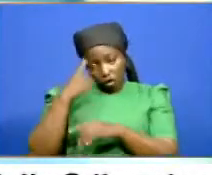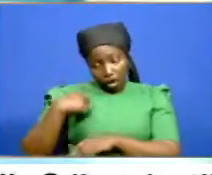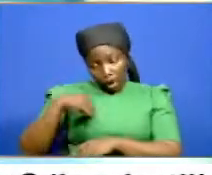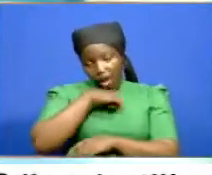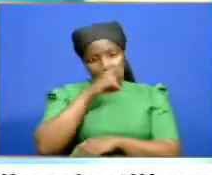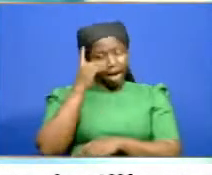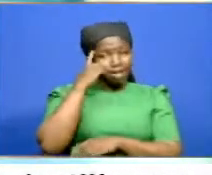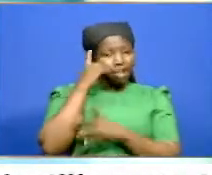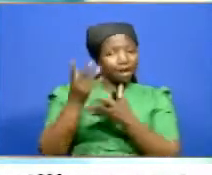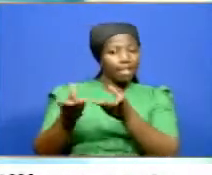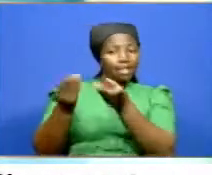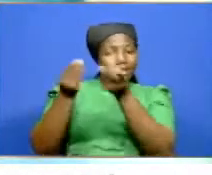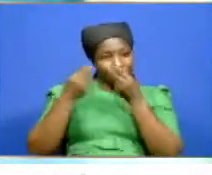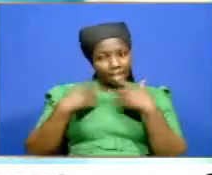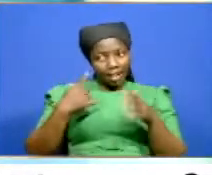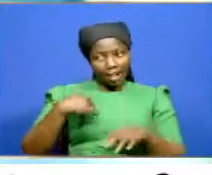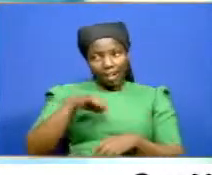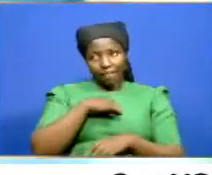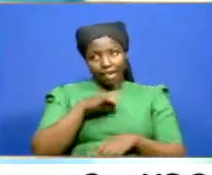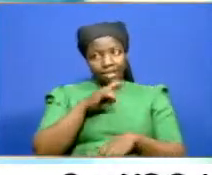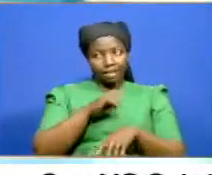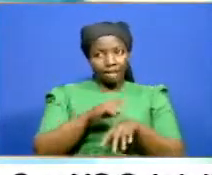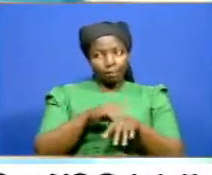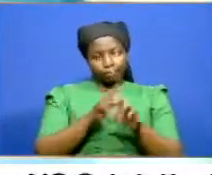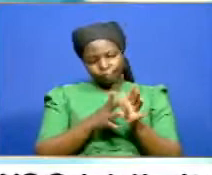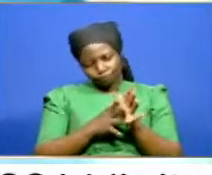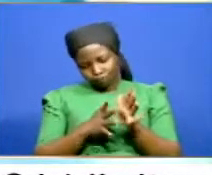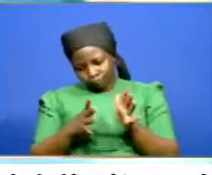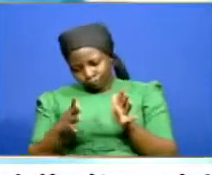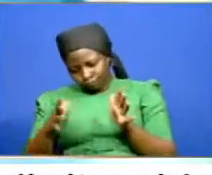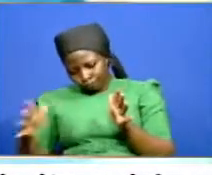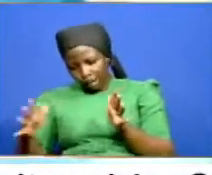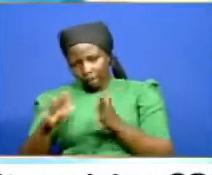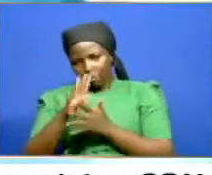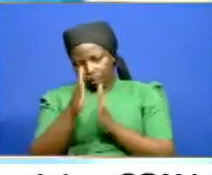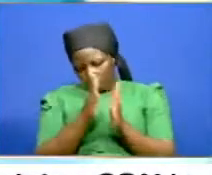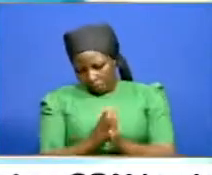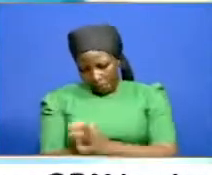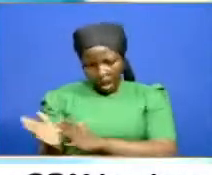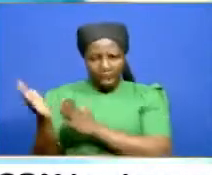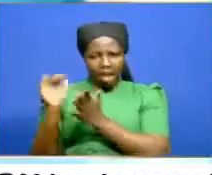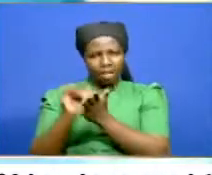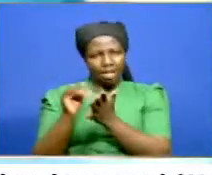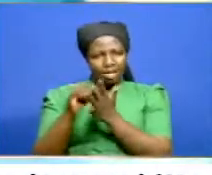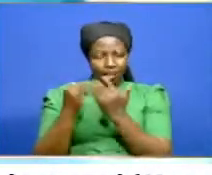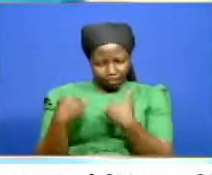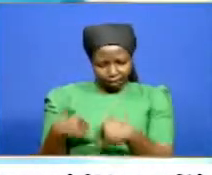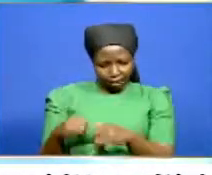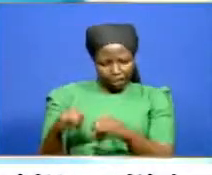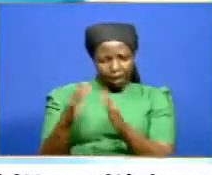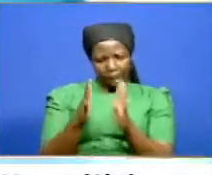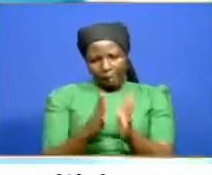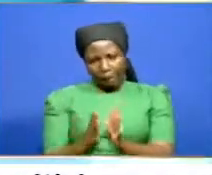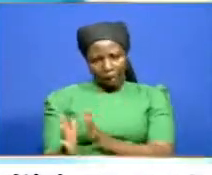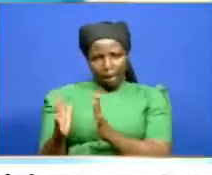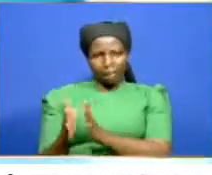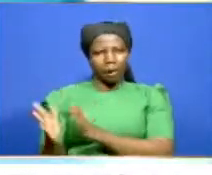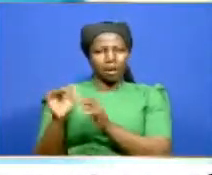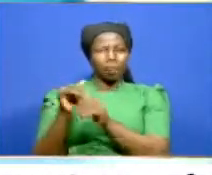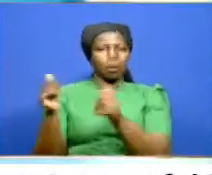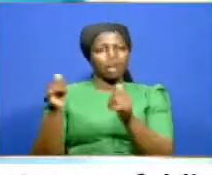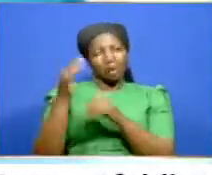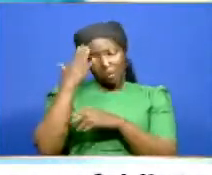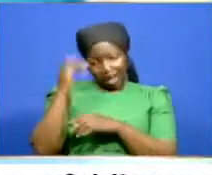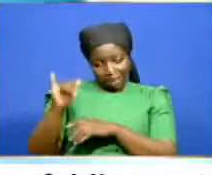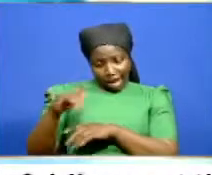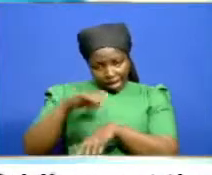it gave us that, you know, that time to just restructure, that time to just put our house in order, because during that time, definitely, there was no football.